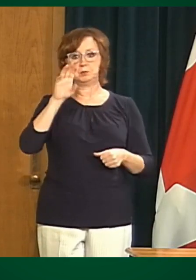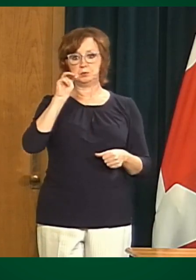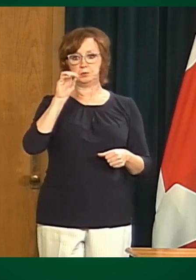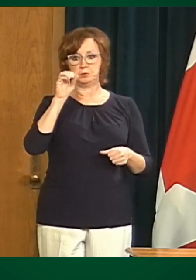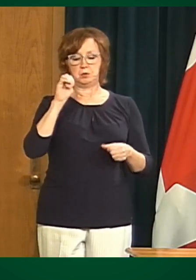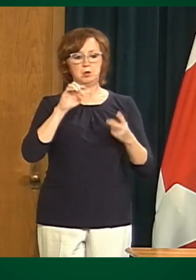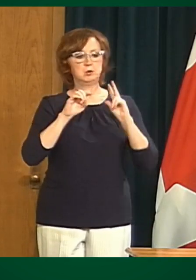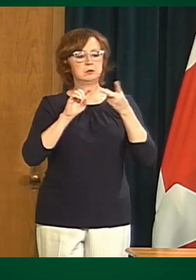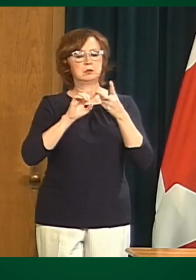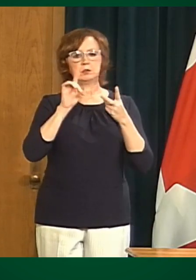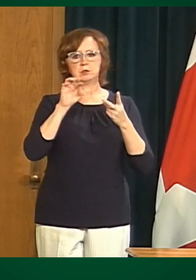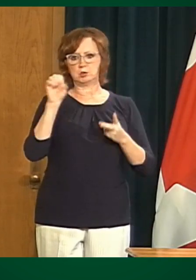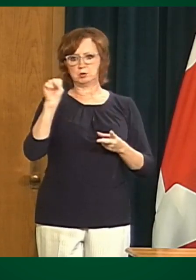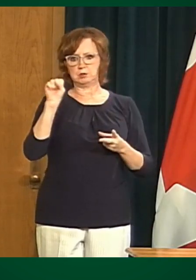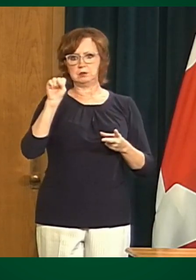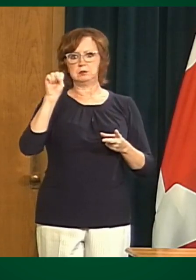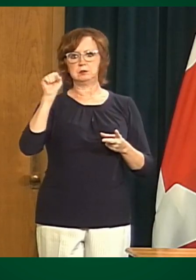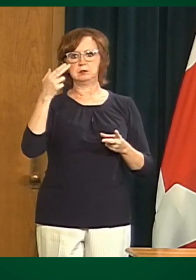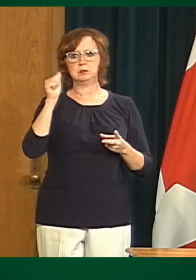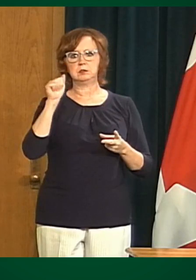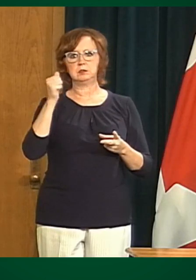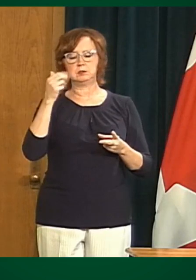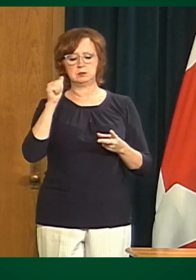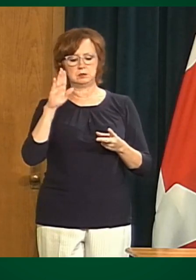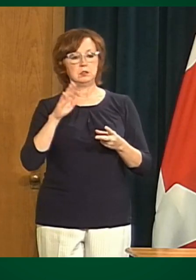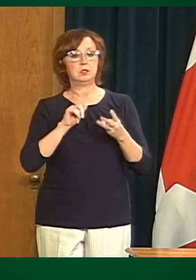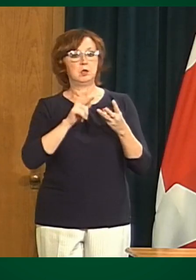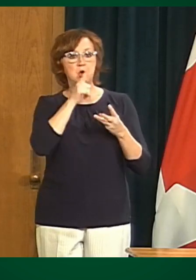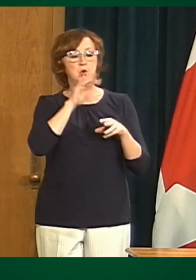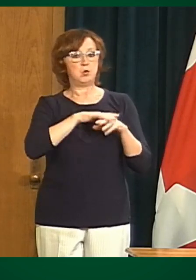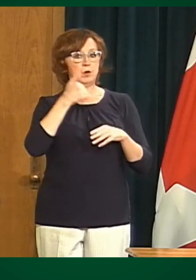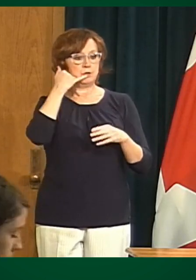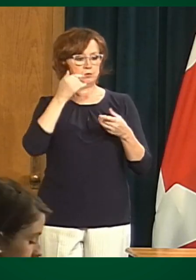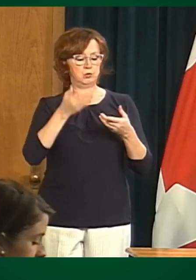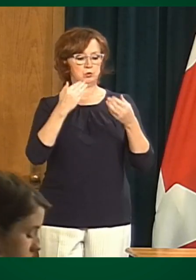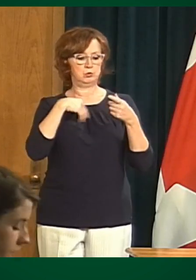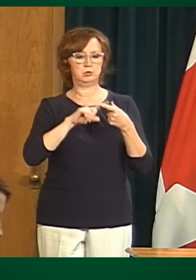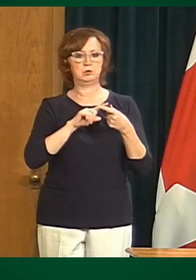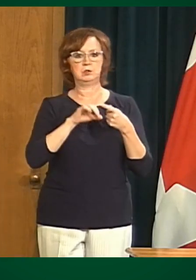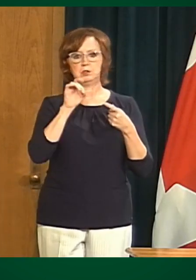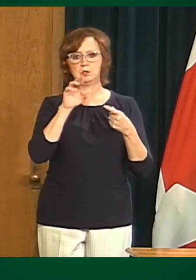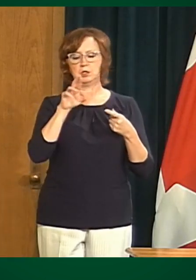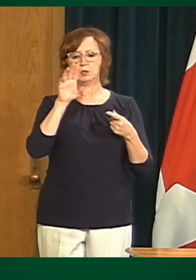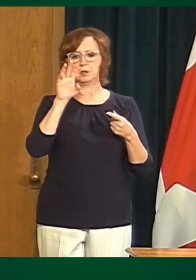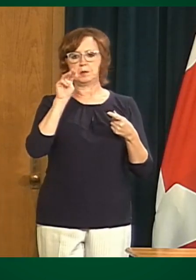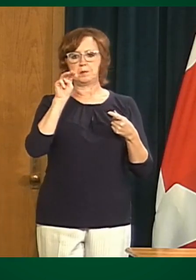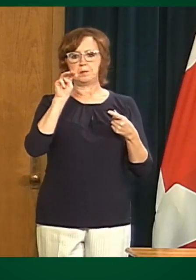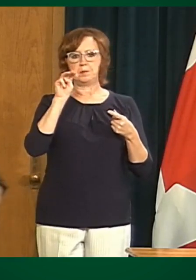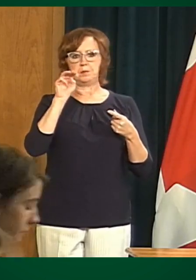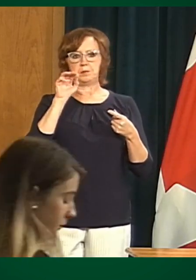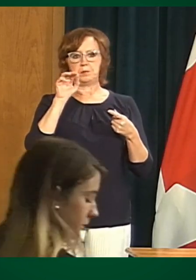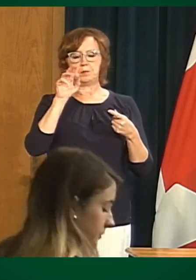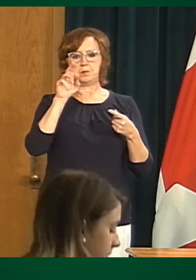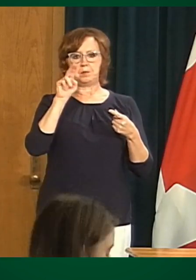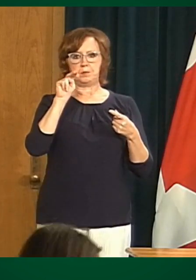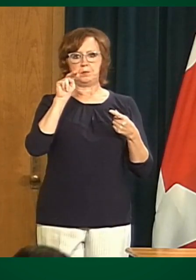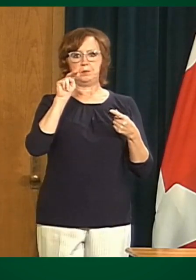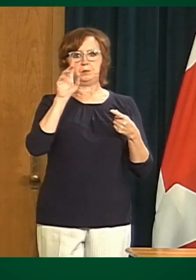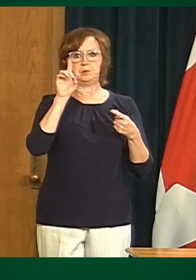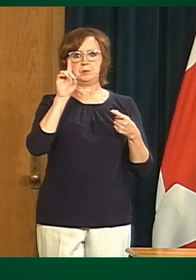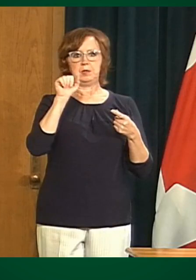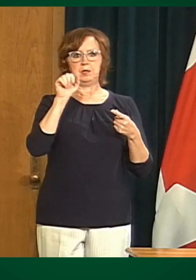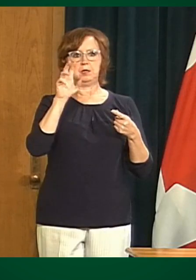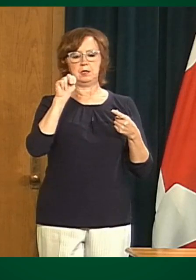Dr. Shahab. Joining us over the line is Dr. Mandiangu Nsungu, Medical Health